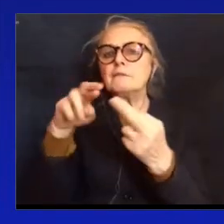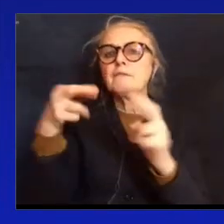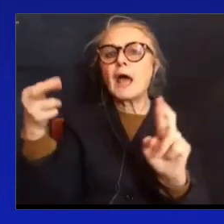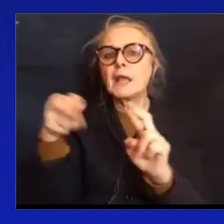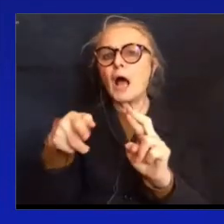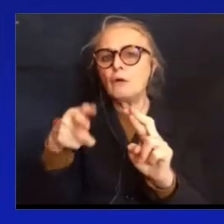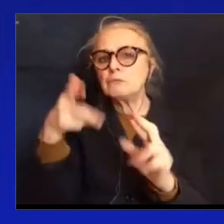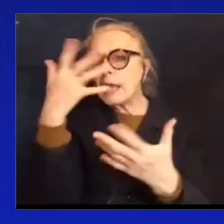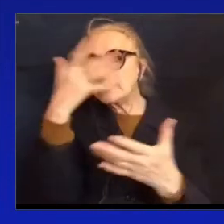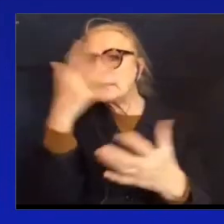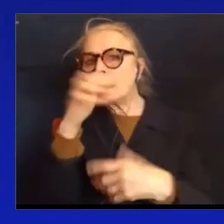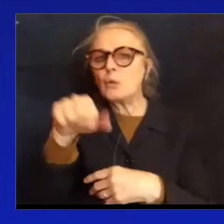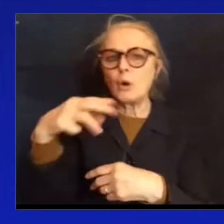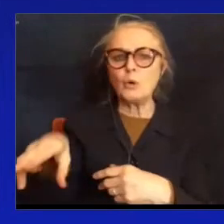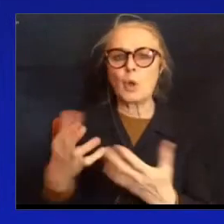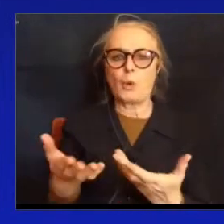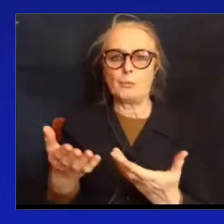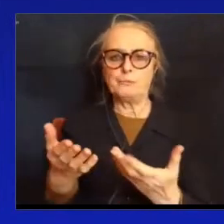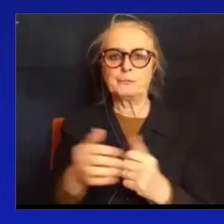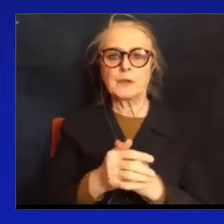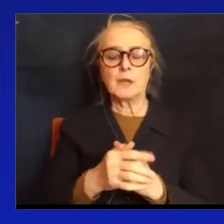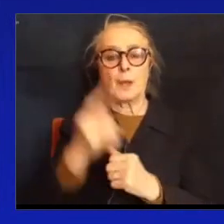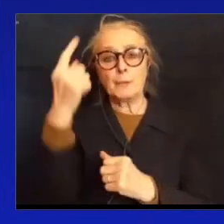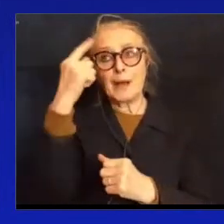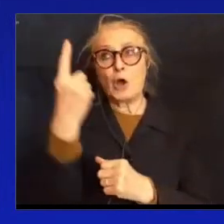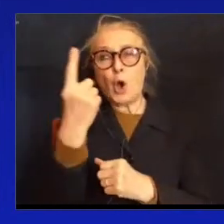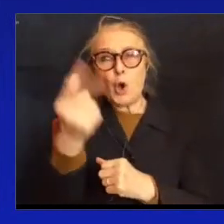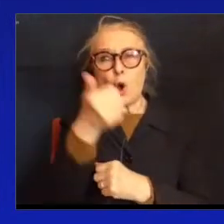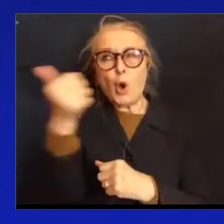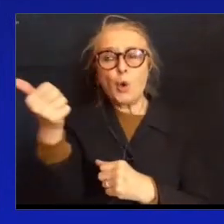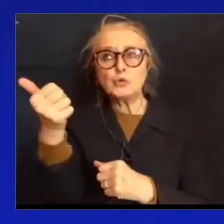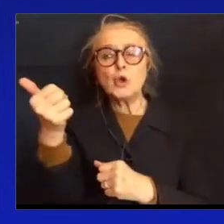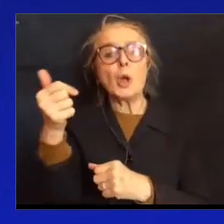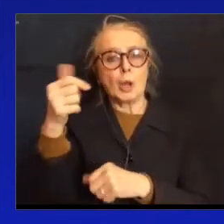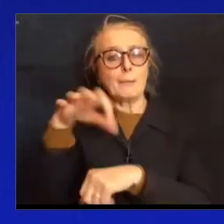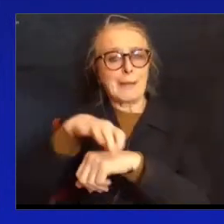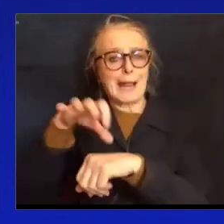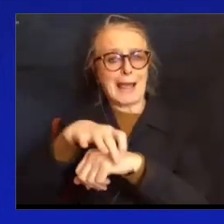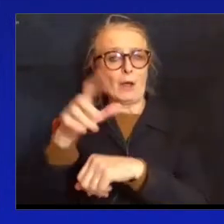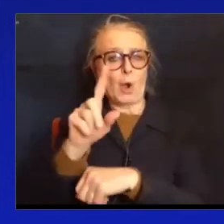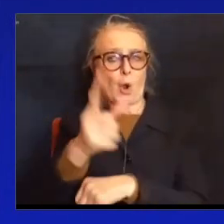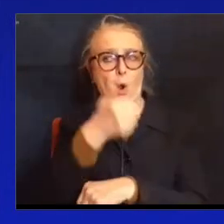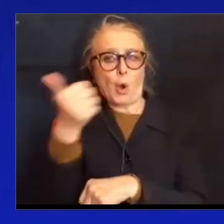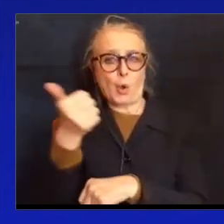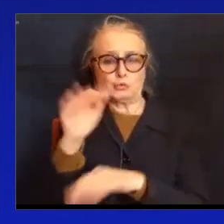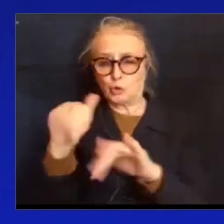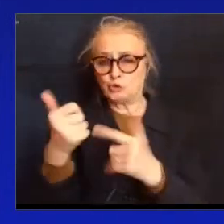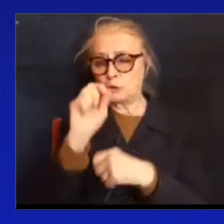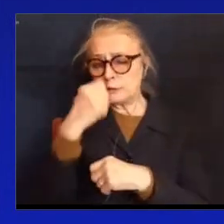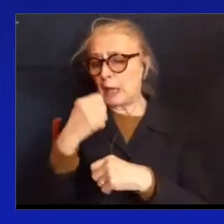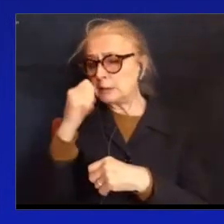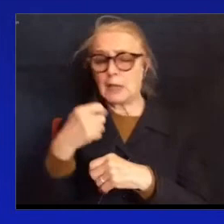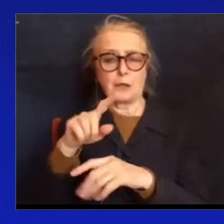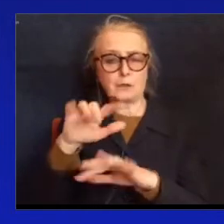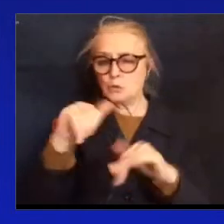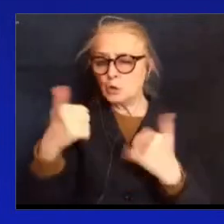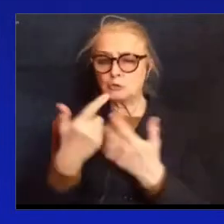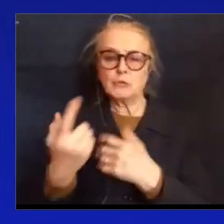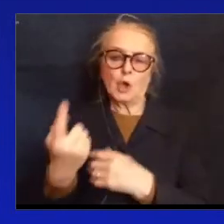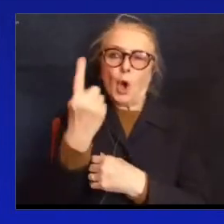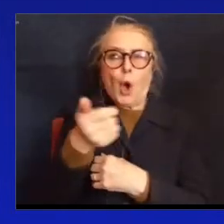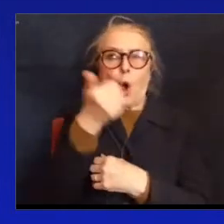other that has come through out of the testing that's being done. And again, in a traveler